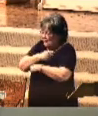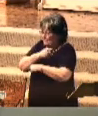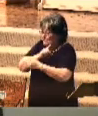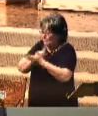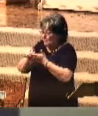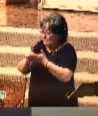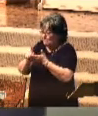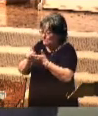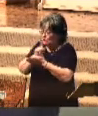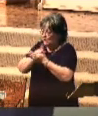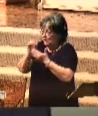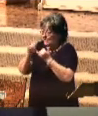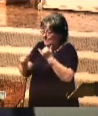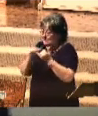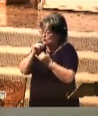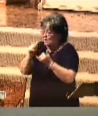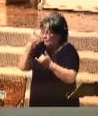Michelob.